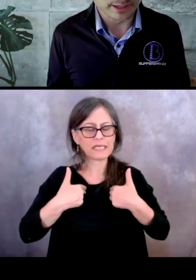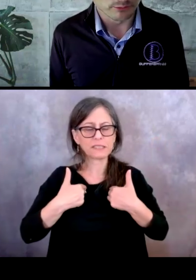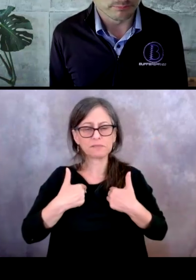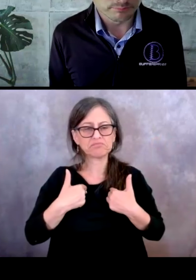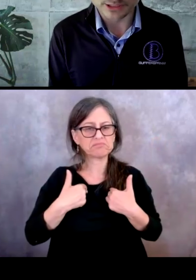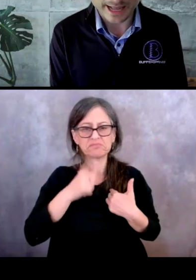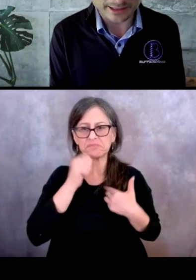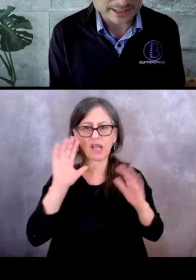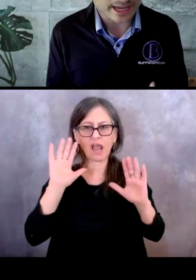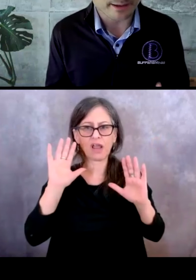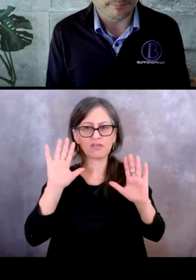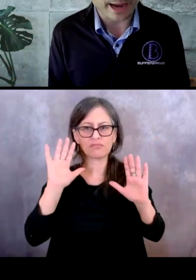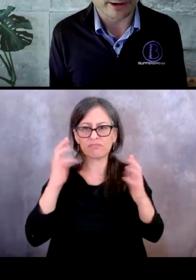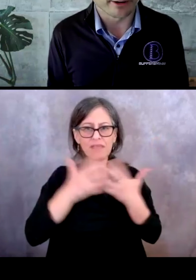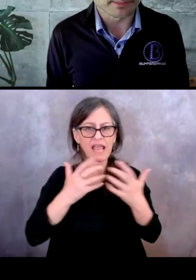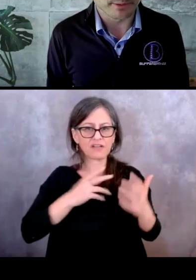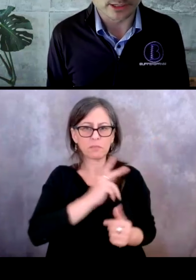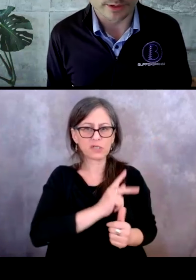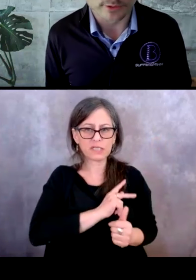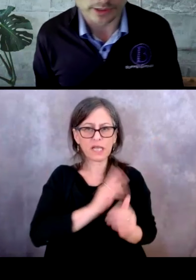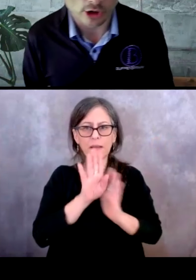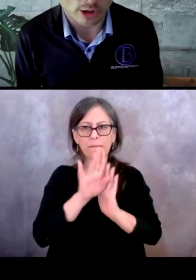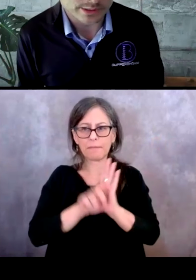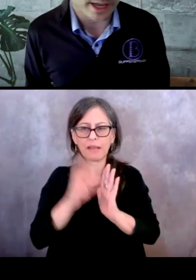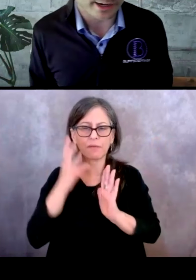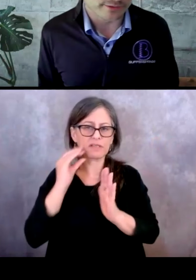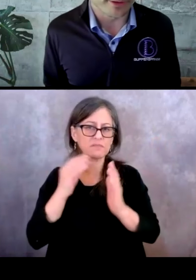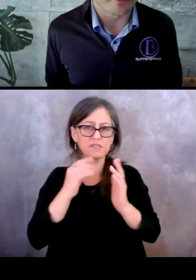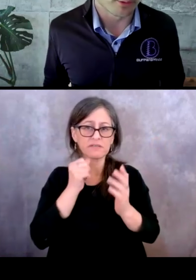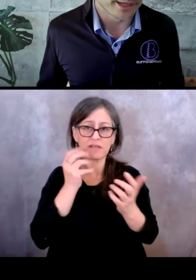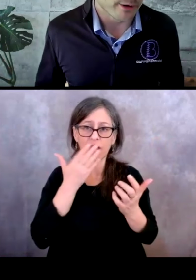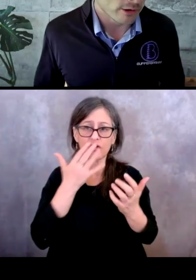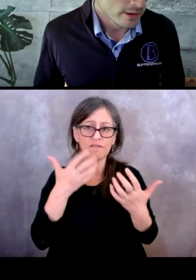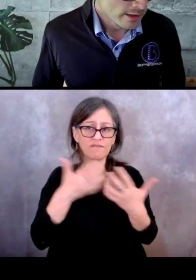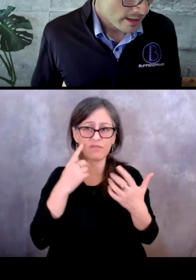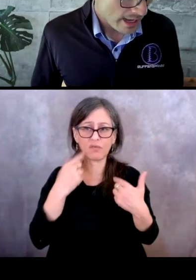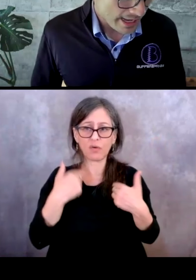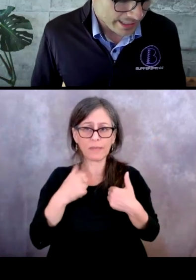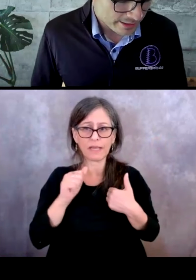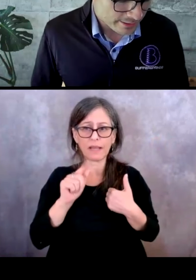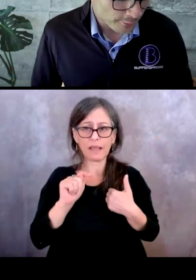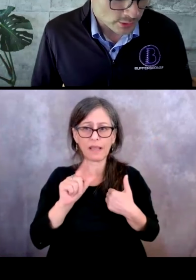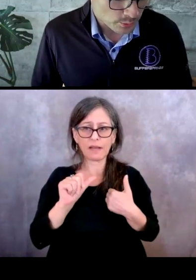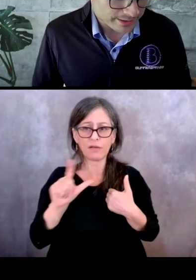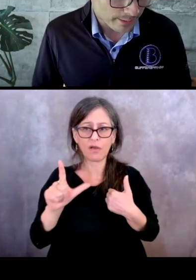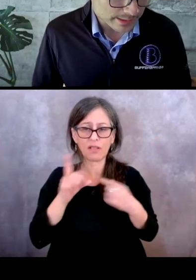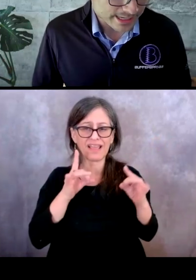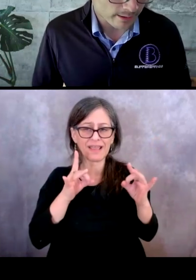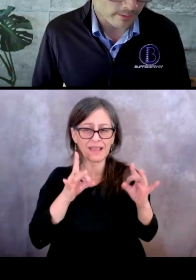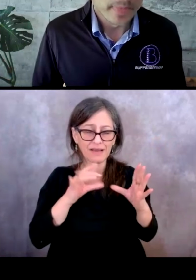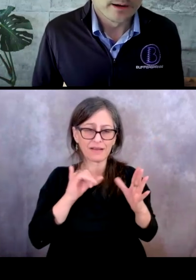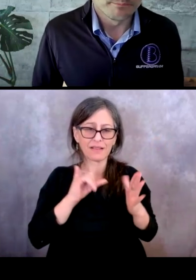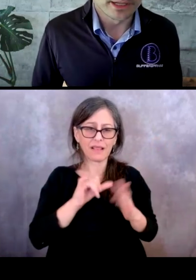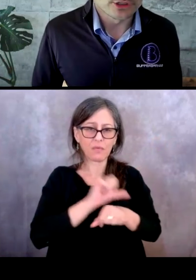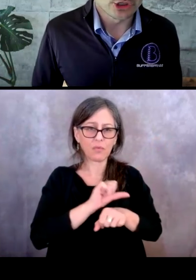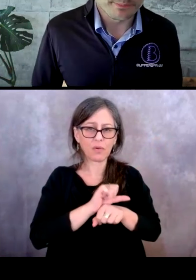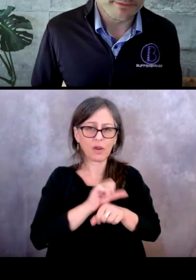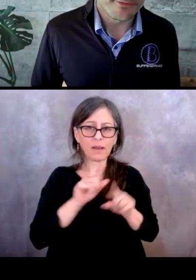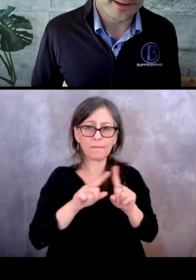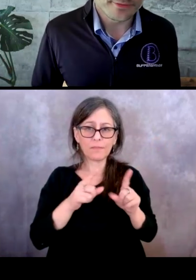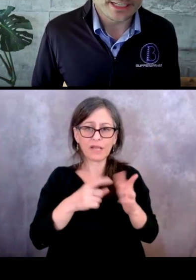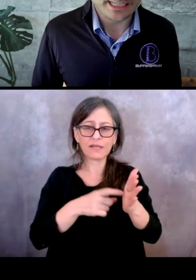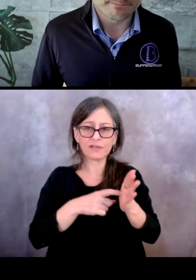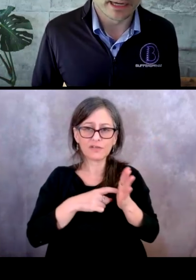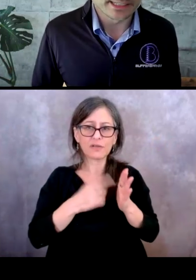my, personality type, background, experience, whatever you want to call it. It was not a good fit for me at all. I hated it the first week that I was there, but it took